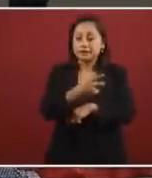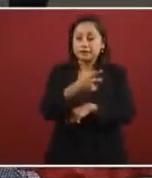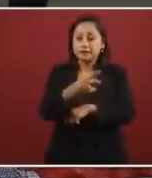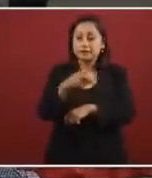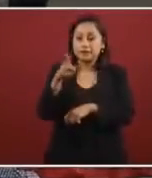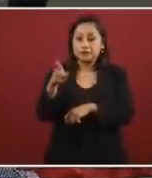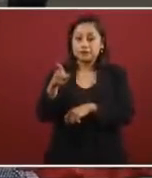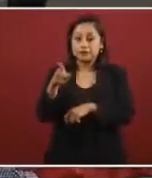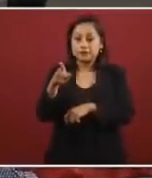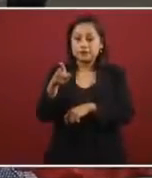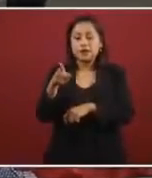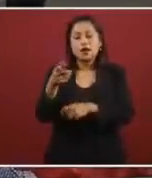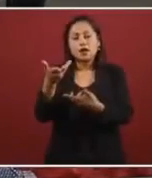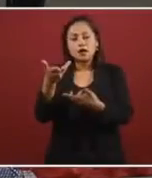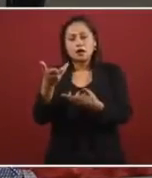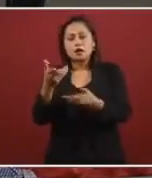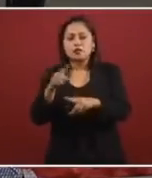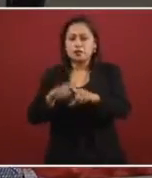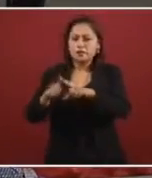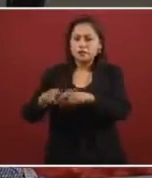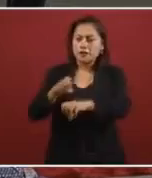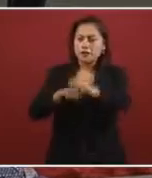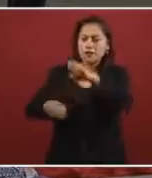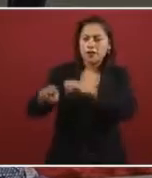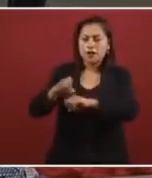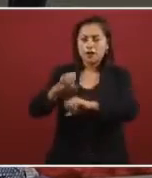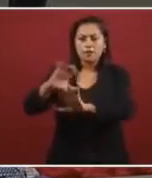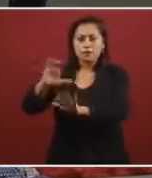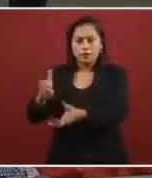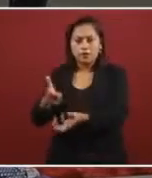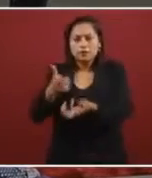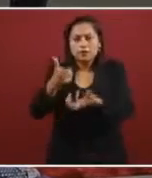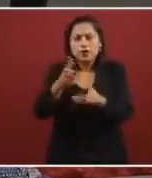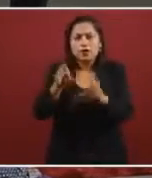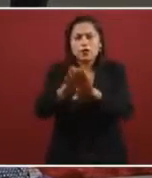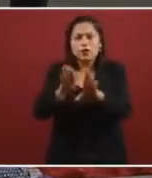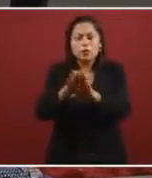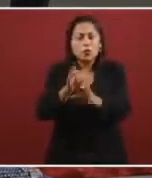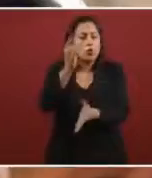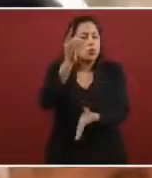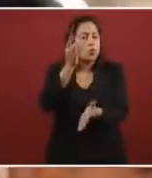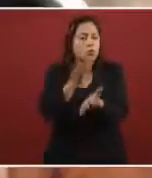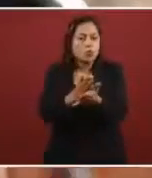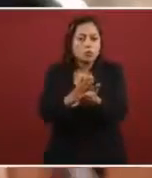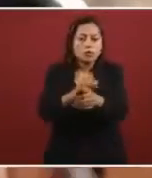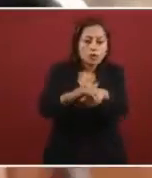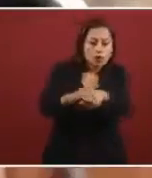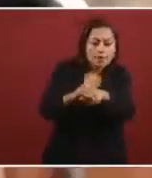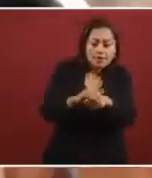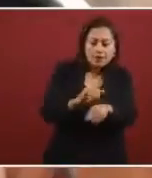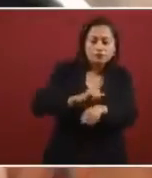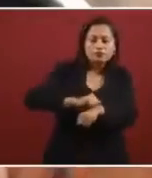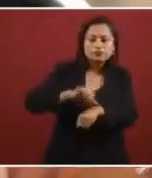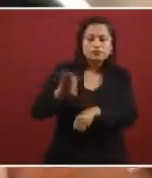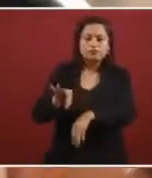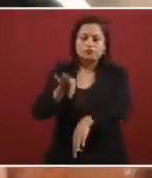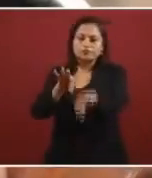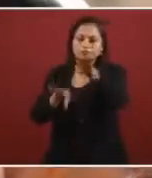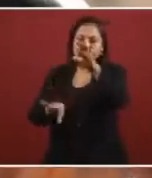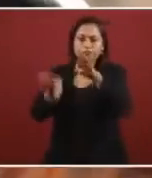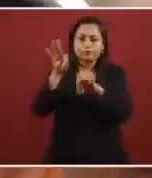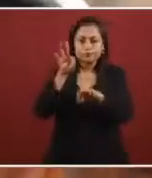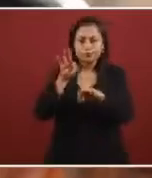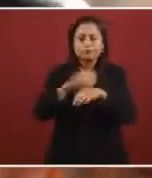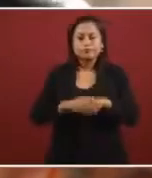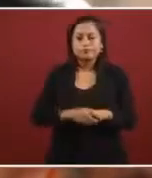sessions, puedan fondear o that puedan financiarse, in solo order se for está the dando a companies, recomendados y they are amigos. only letting their Igual friends existe get un in, mercado negro and